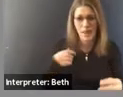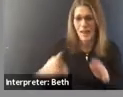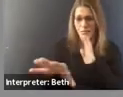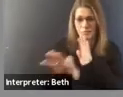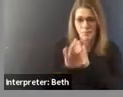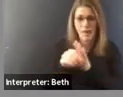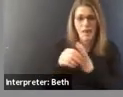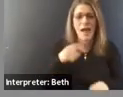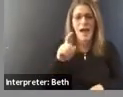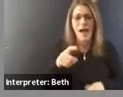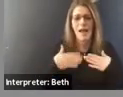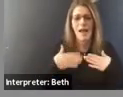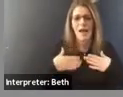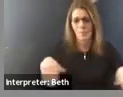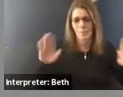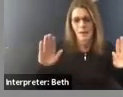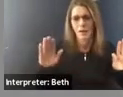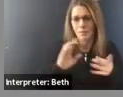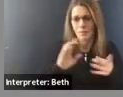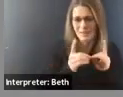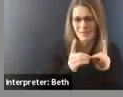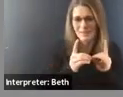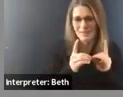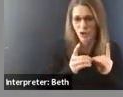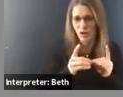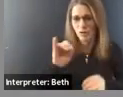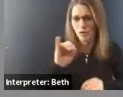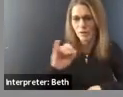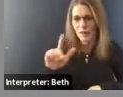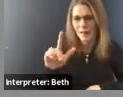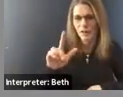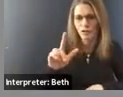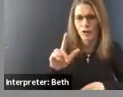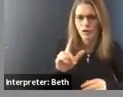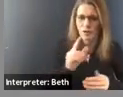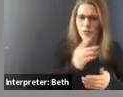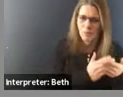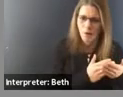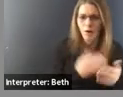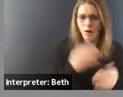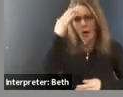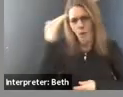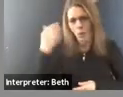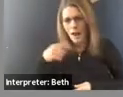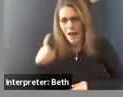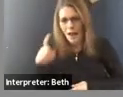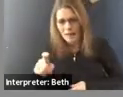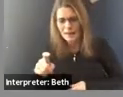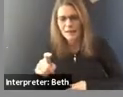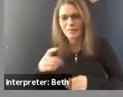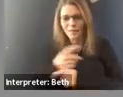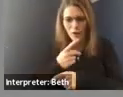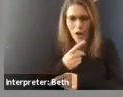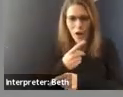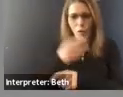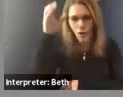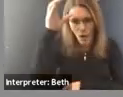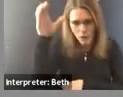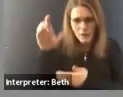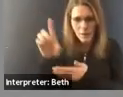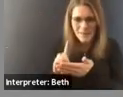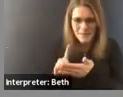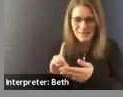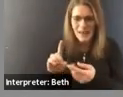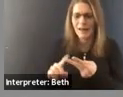digital illustration side because I had to do concept design, CAD modeling, business development, and so